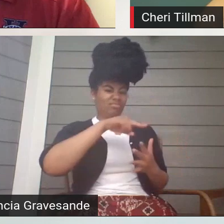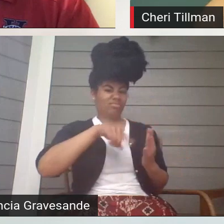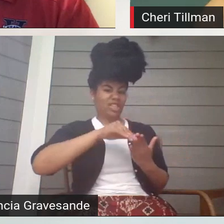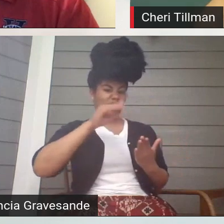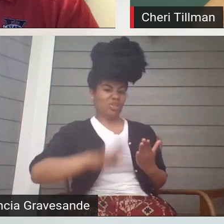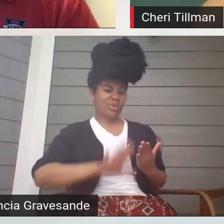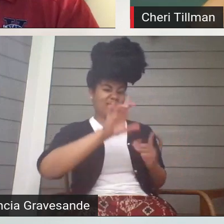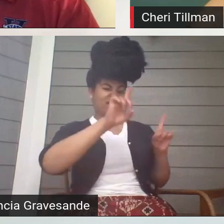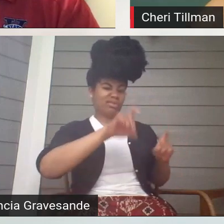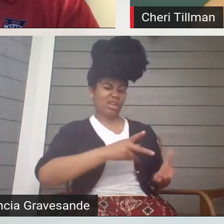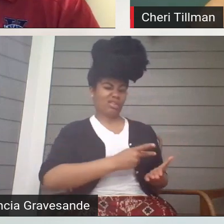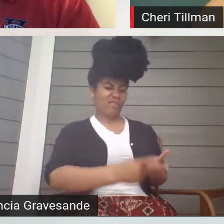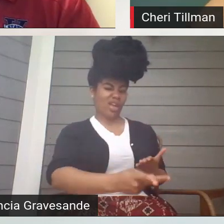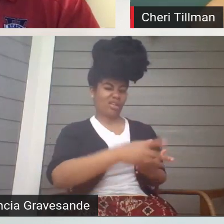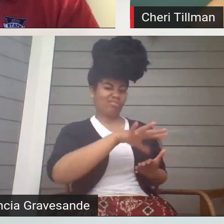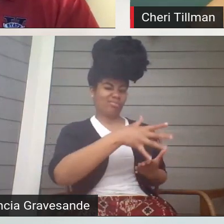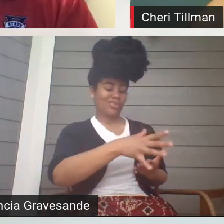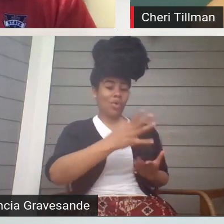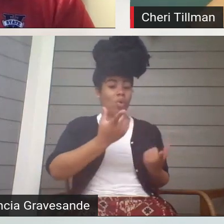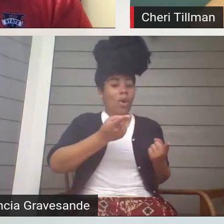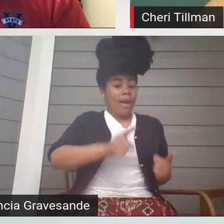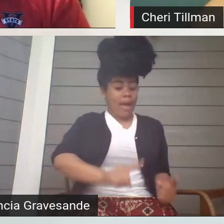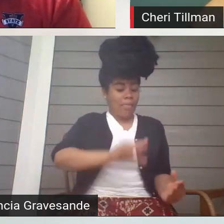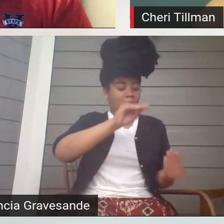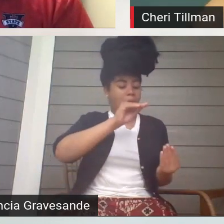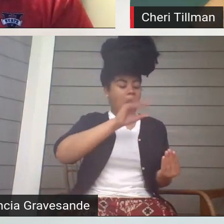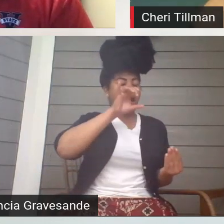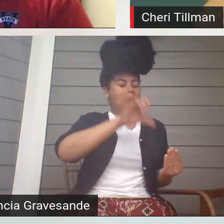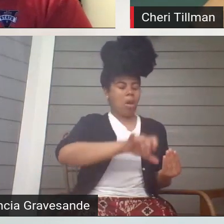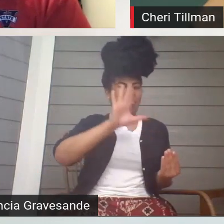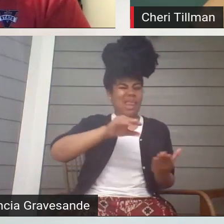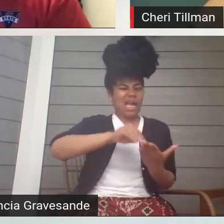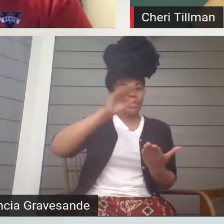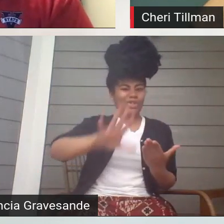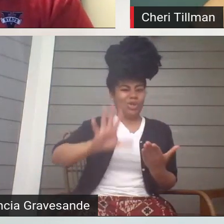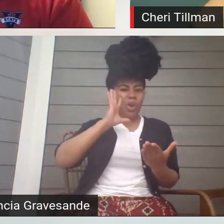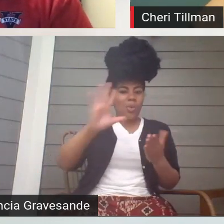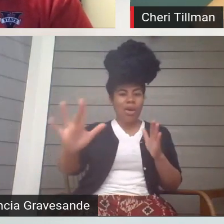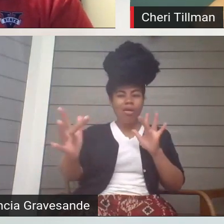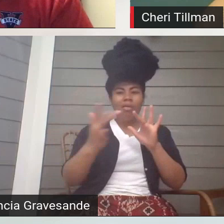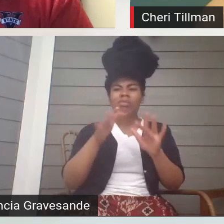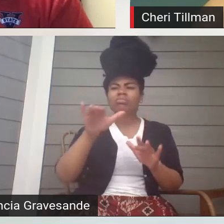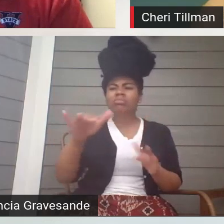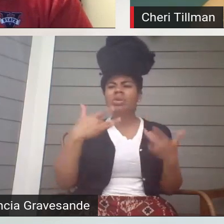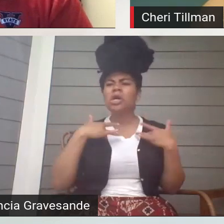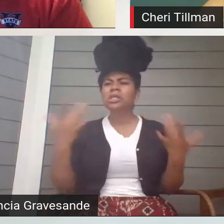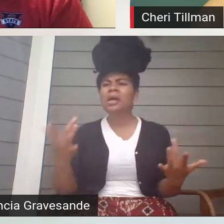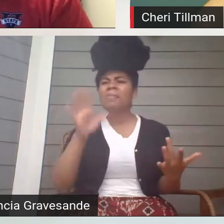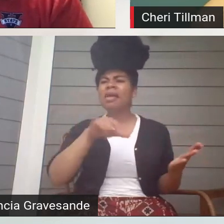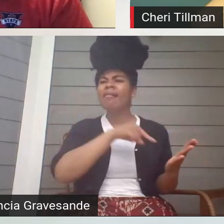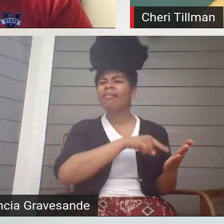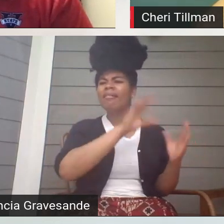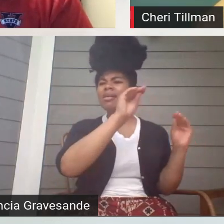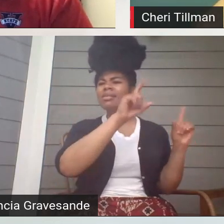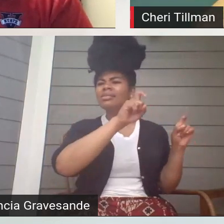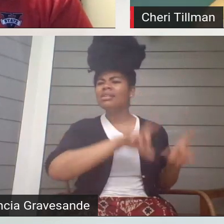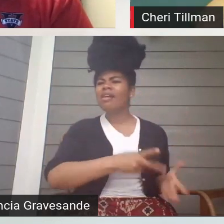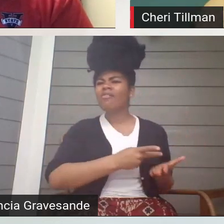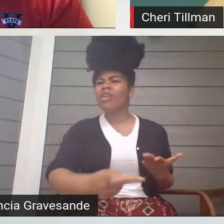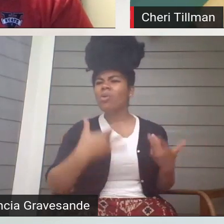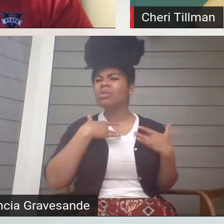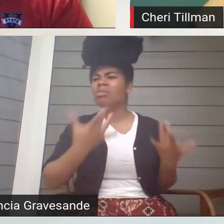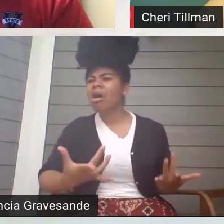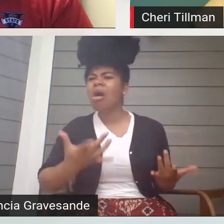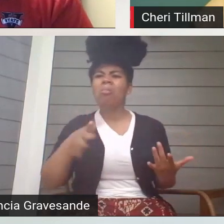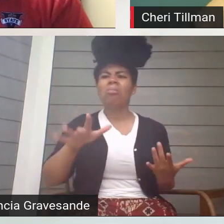class, we are going to reach out to that student. We're going to see what happened. We're going to offer some study tips,